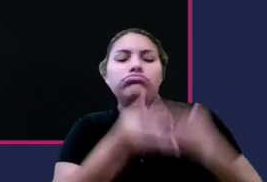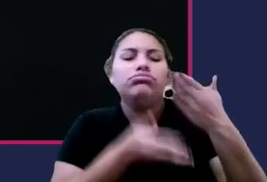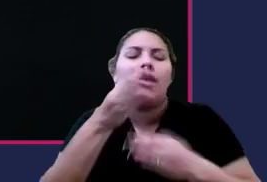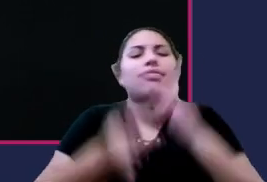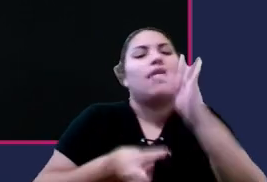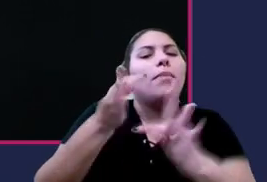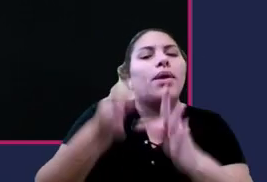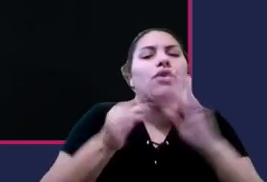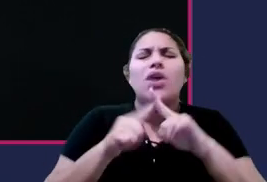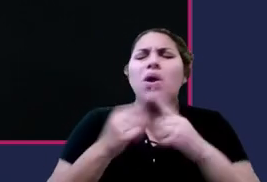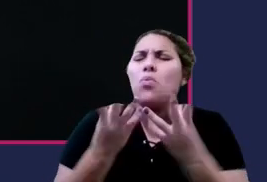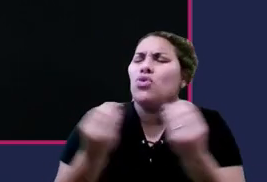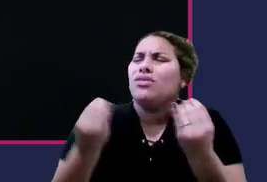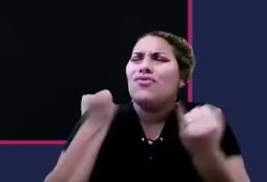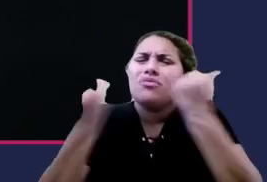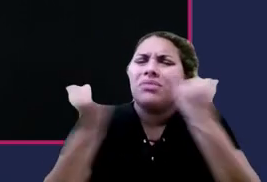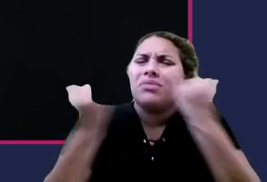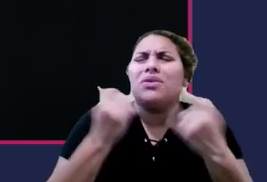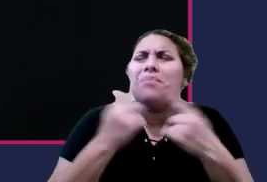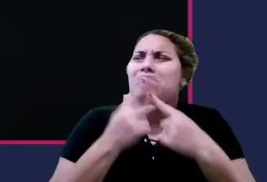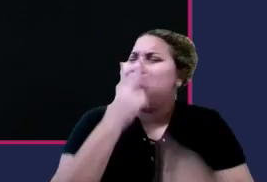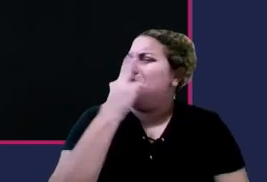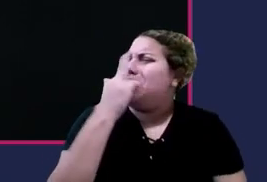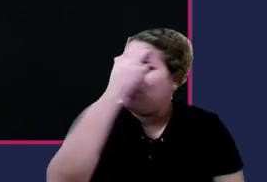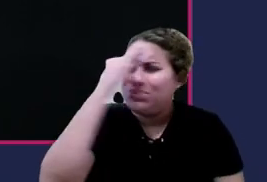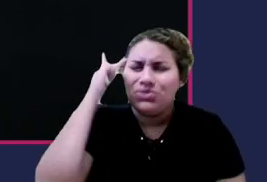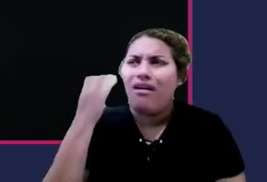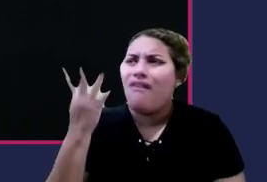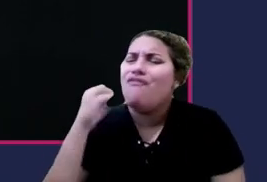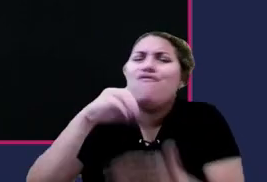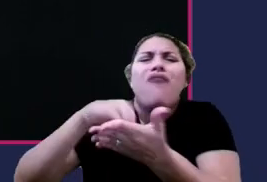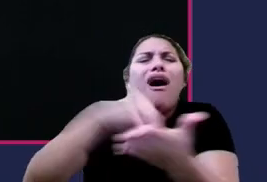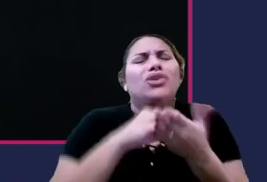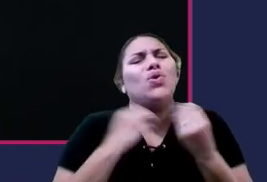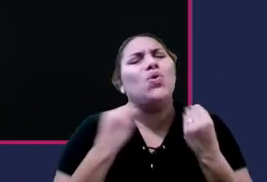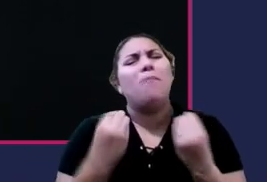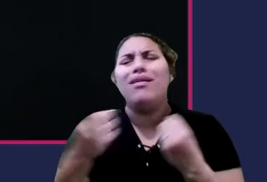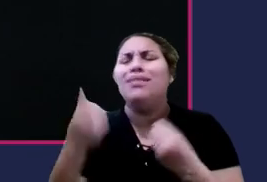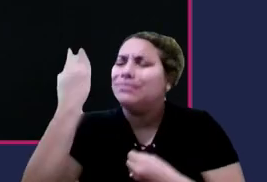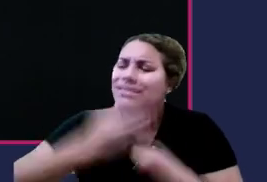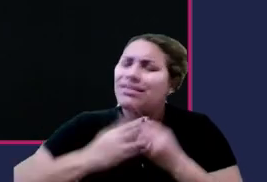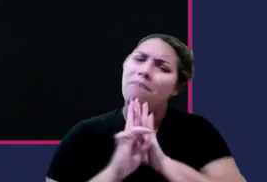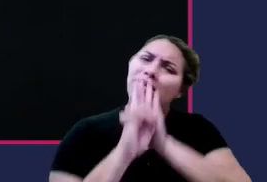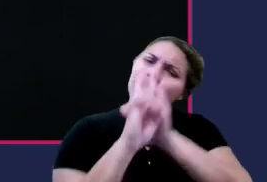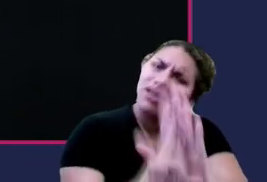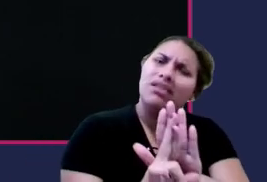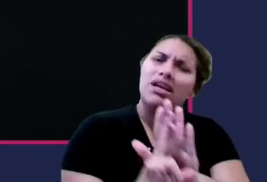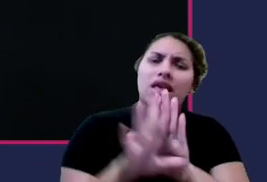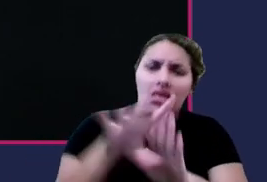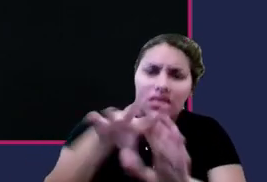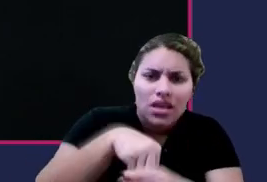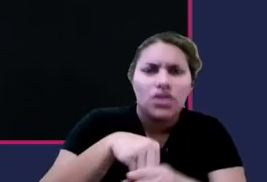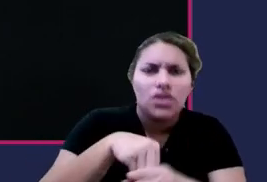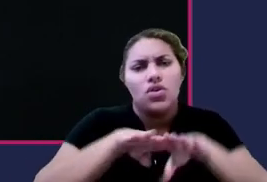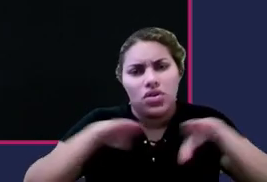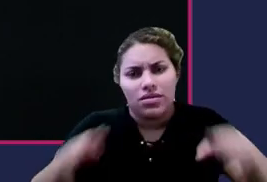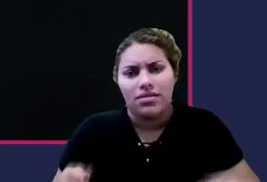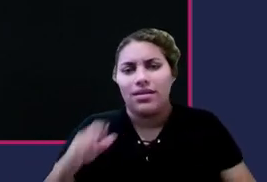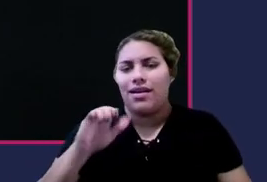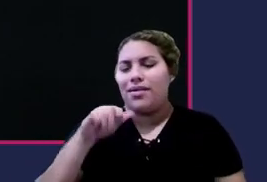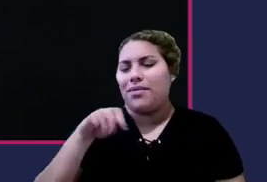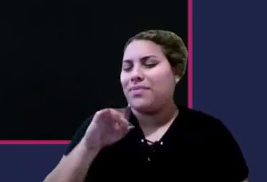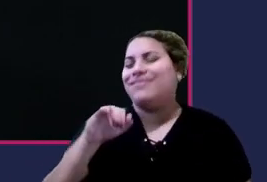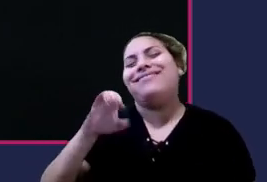associations, we have so much information. It's inhuman to have the people that are trying